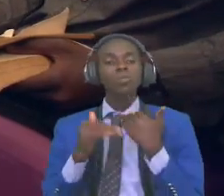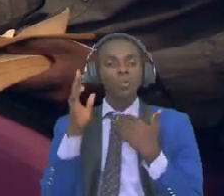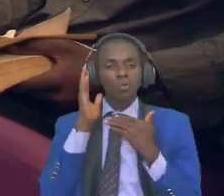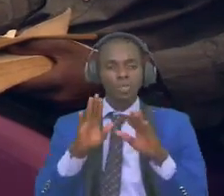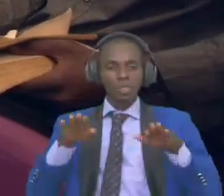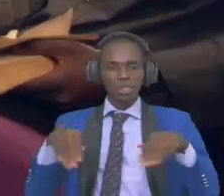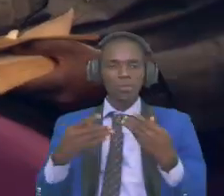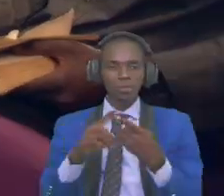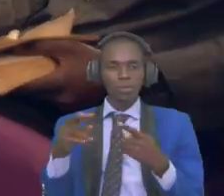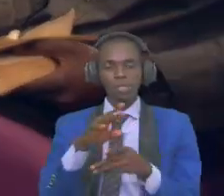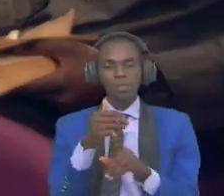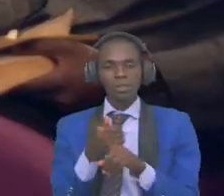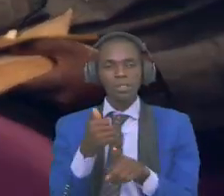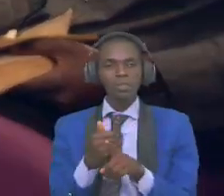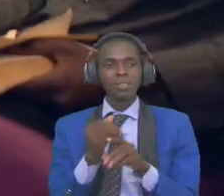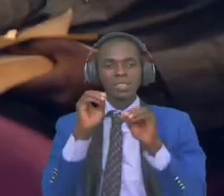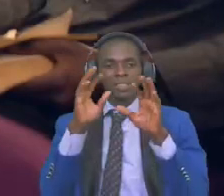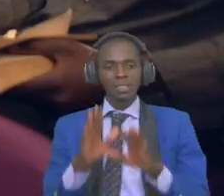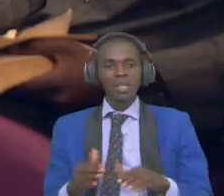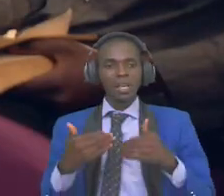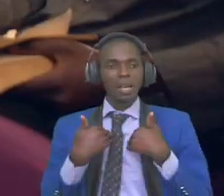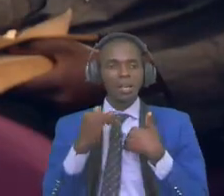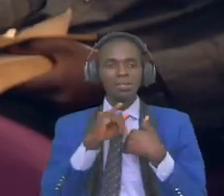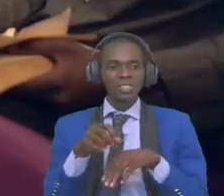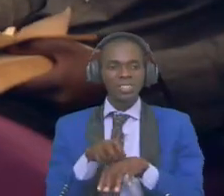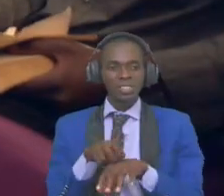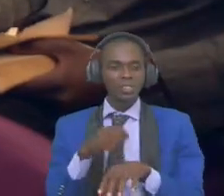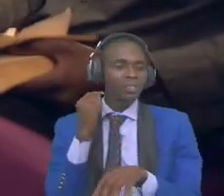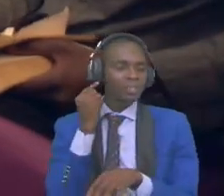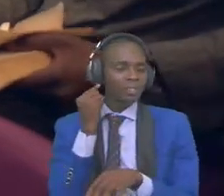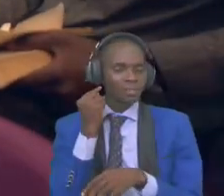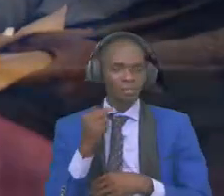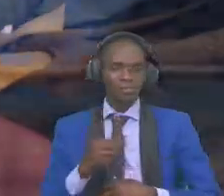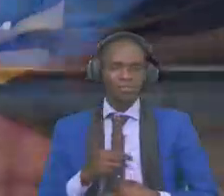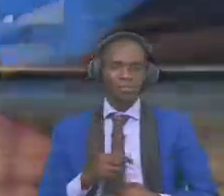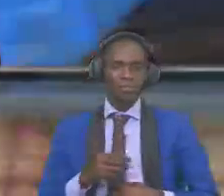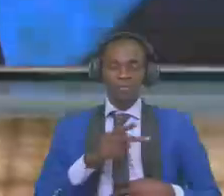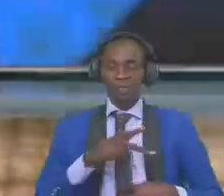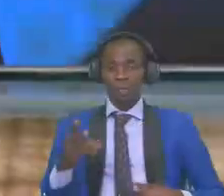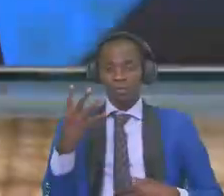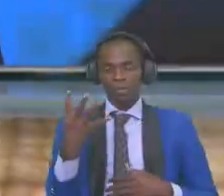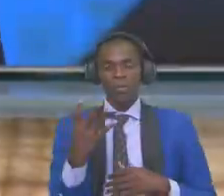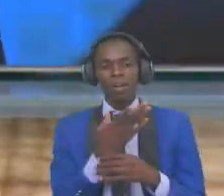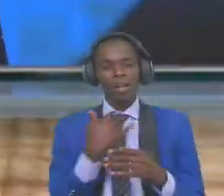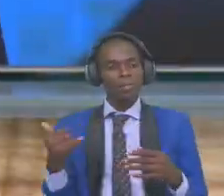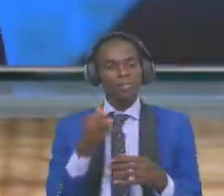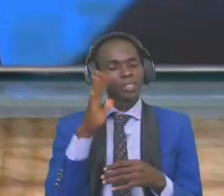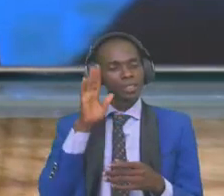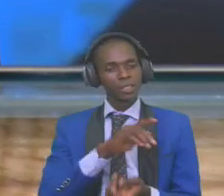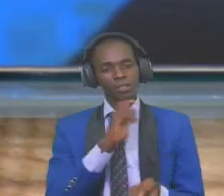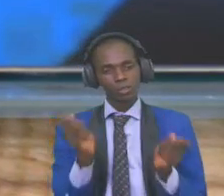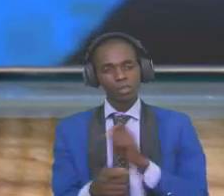teachers, having itching ears. Verse 4 tells us, and they shall turn away